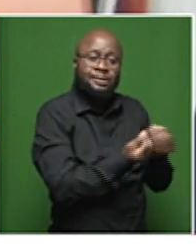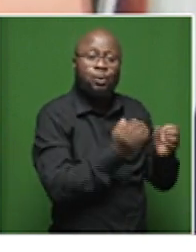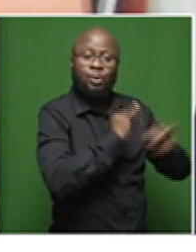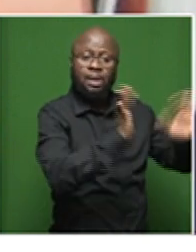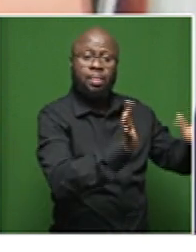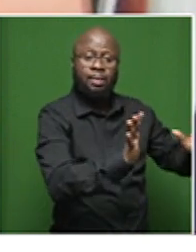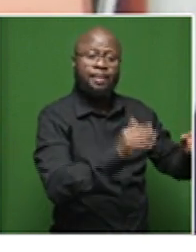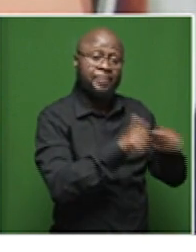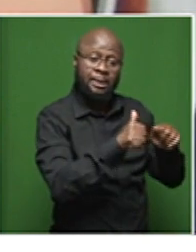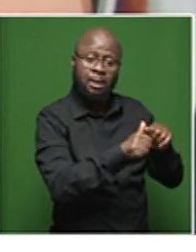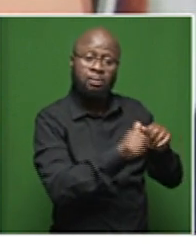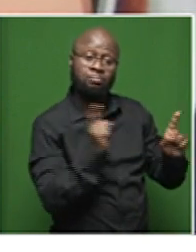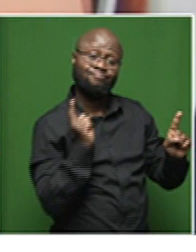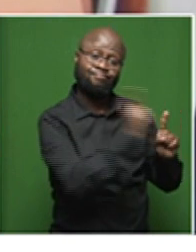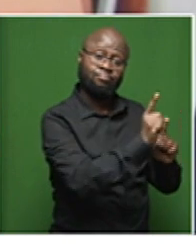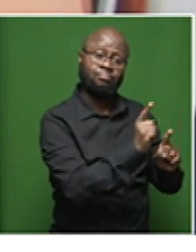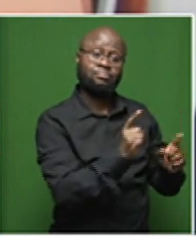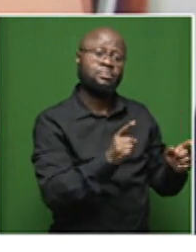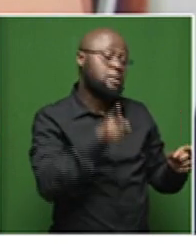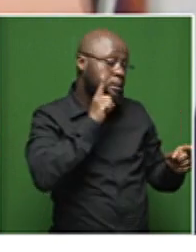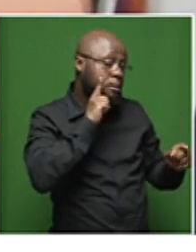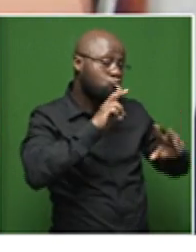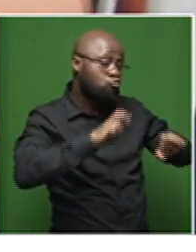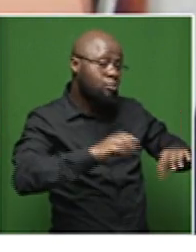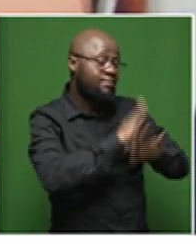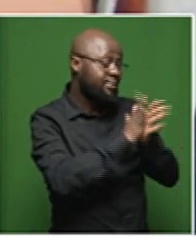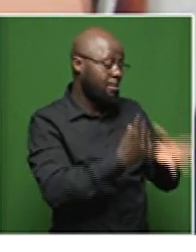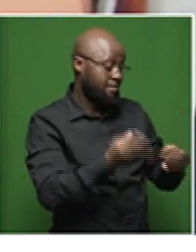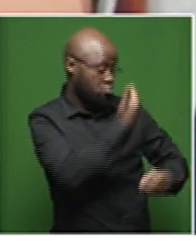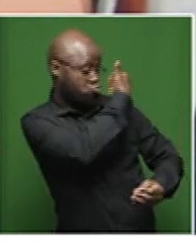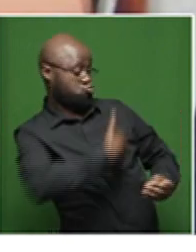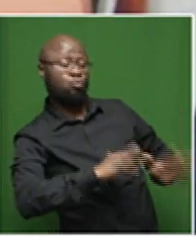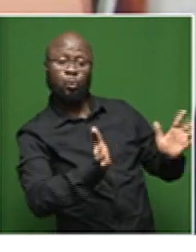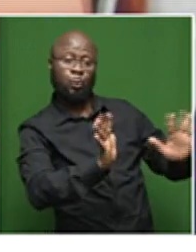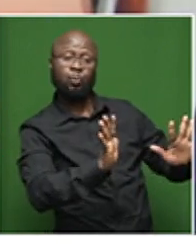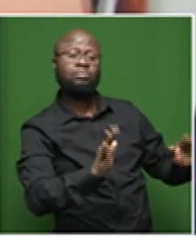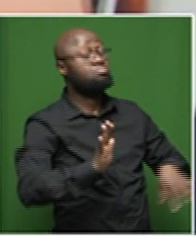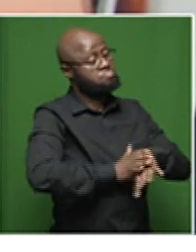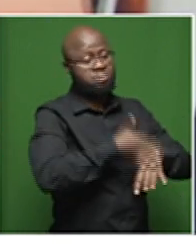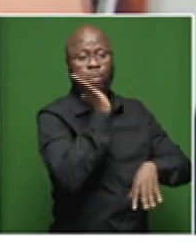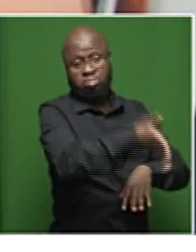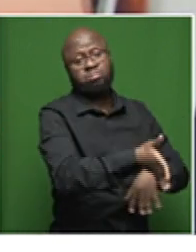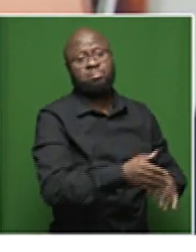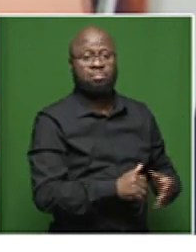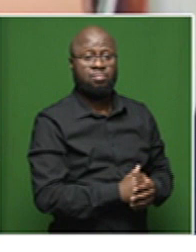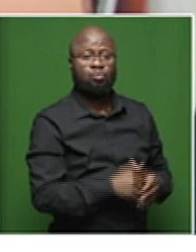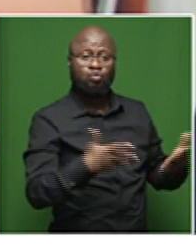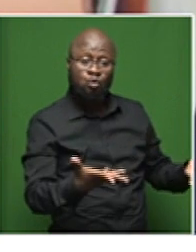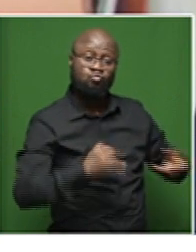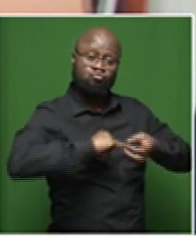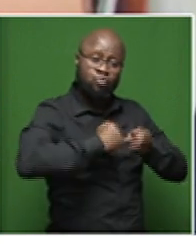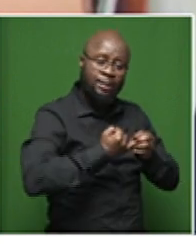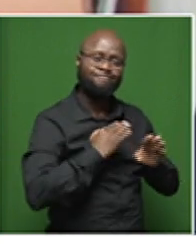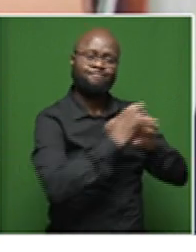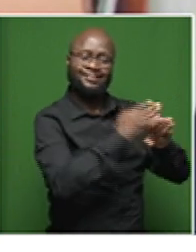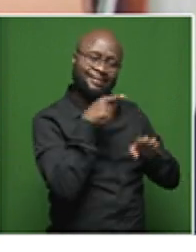when you come with strokes and so on, it's normally called that it's too late. We have missed the boat. And we want to prevent that from happening. So that's why